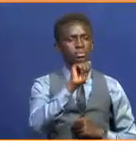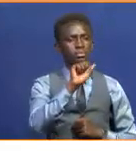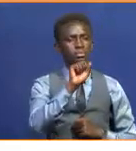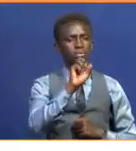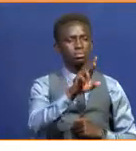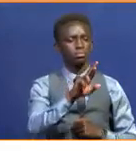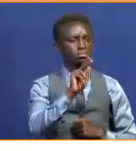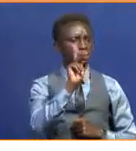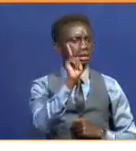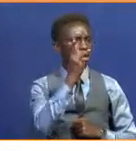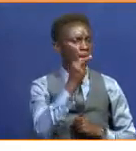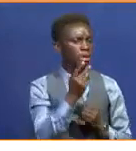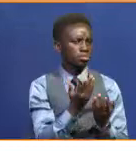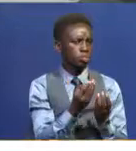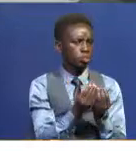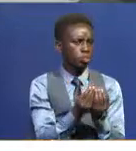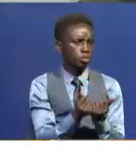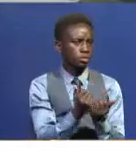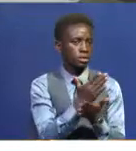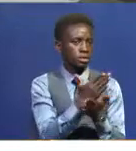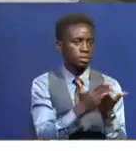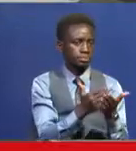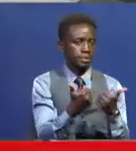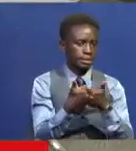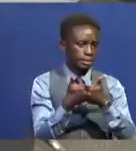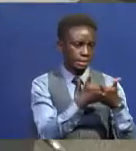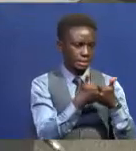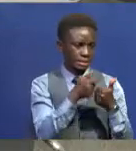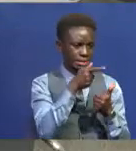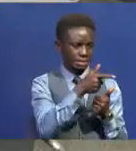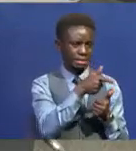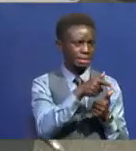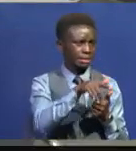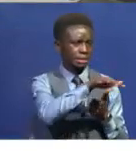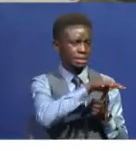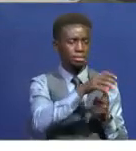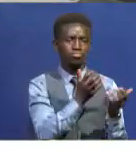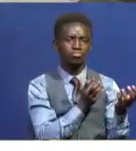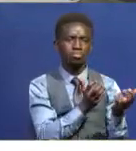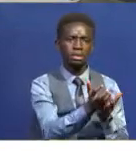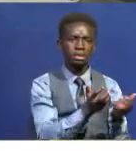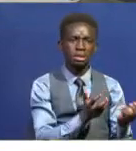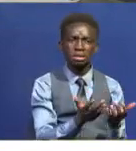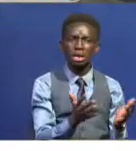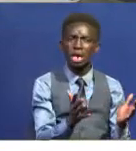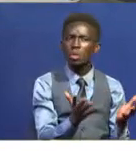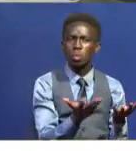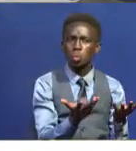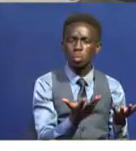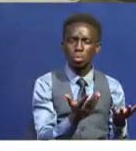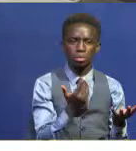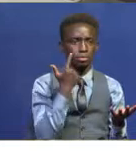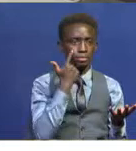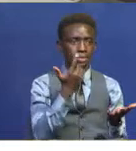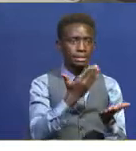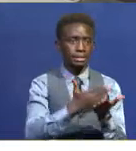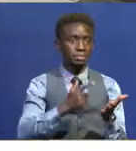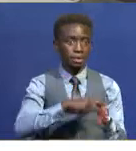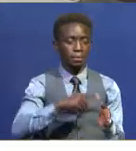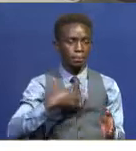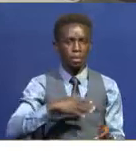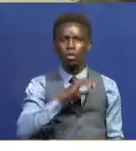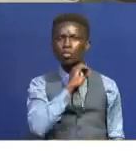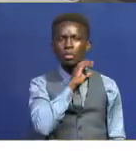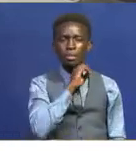addressed some of the challenges associated in doing business? And we've had sometimes people complain about